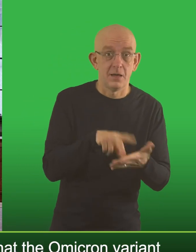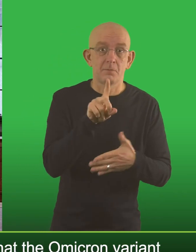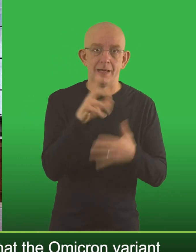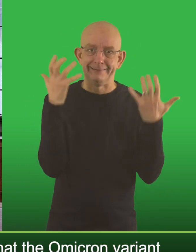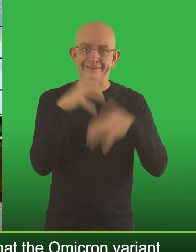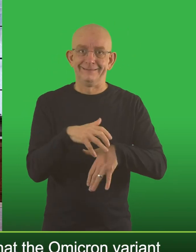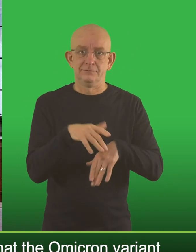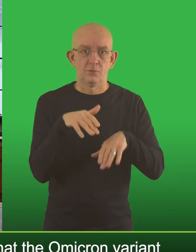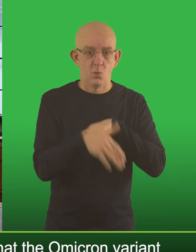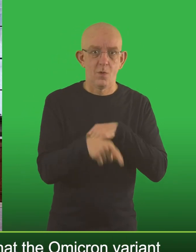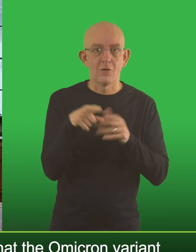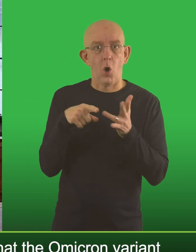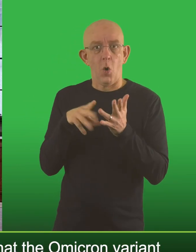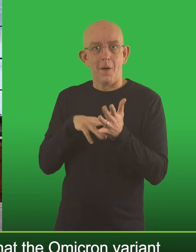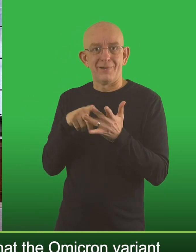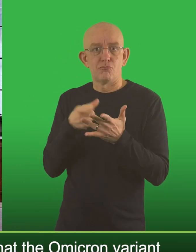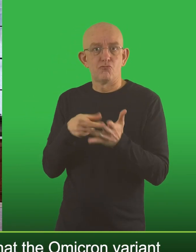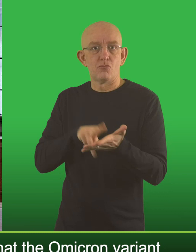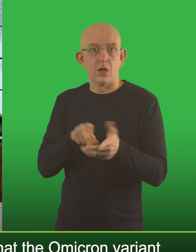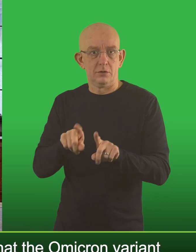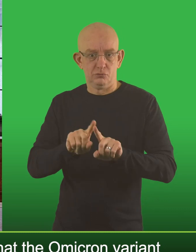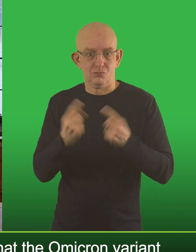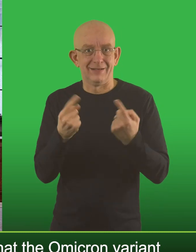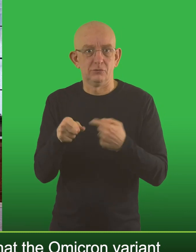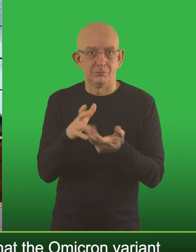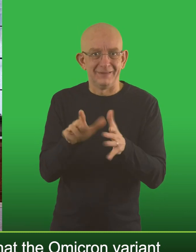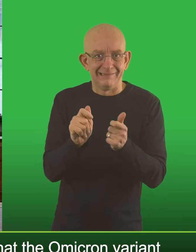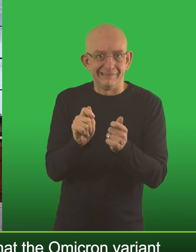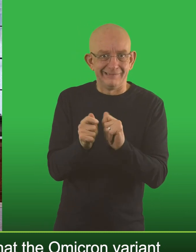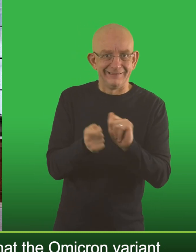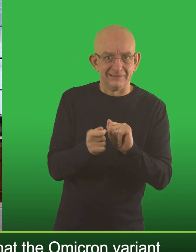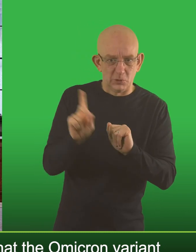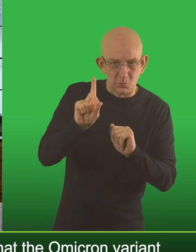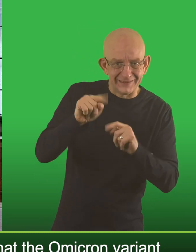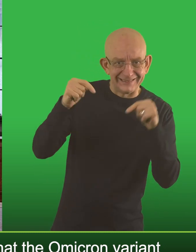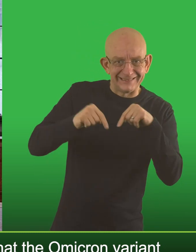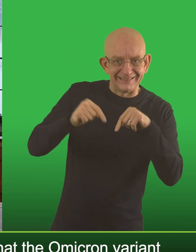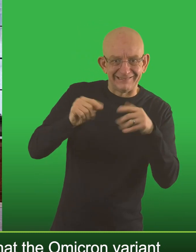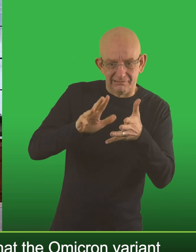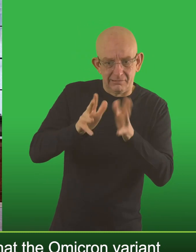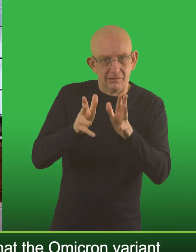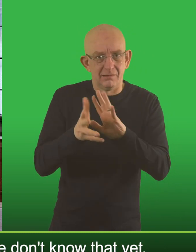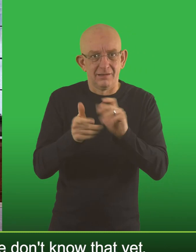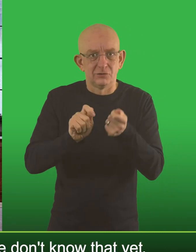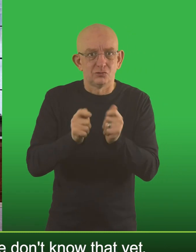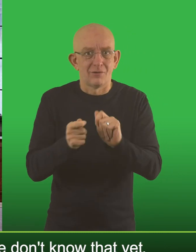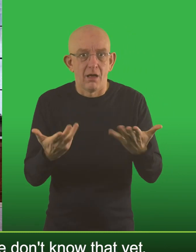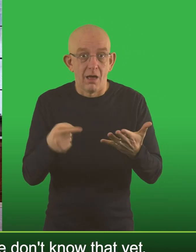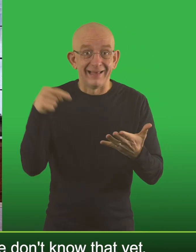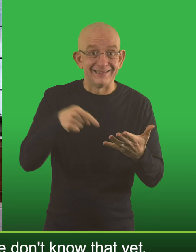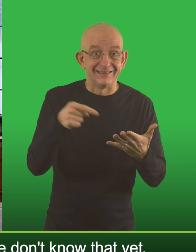there's a concern on account of the way that the Omicron variant has mutated and the nature of the mutations, that